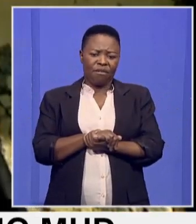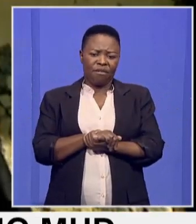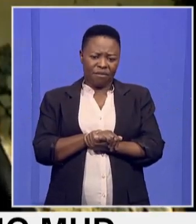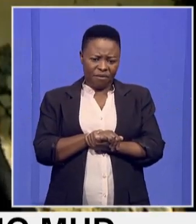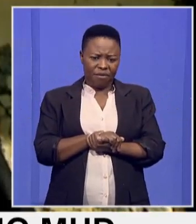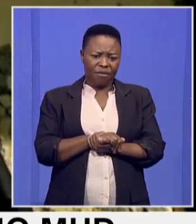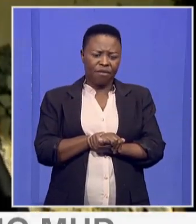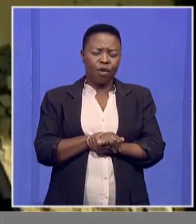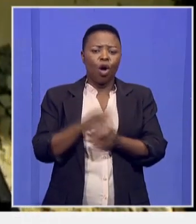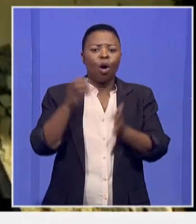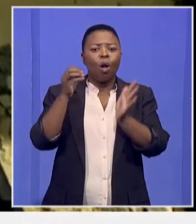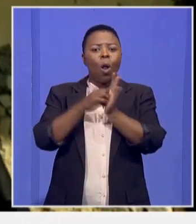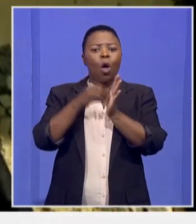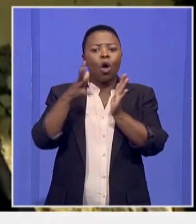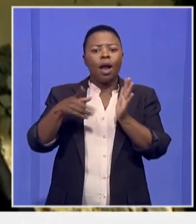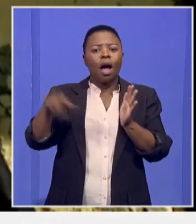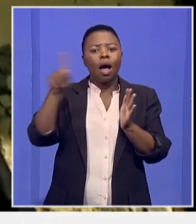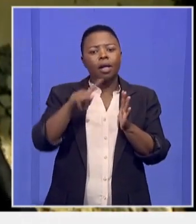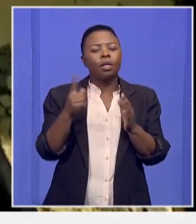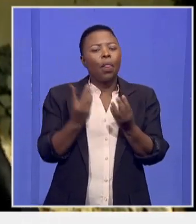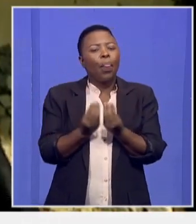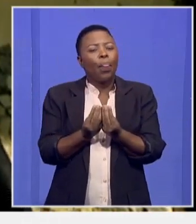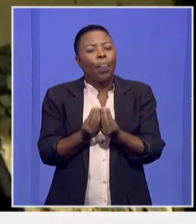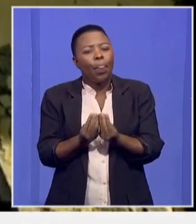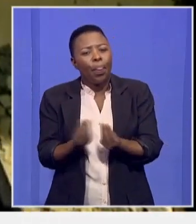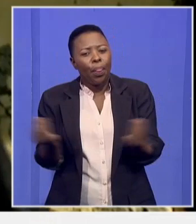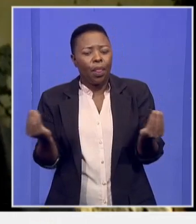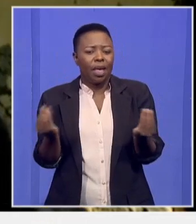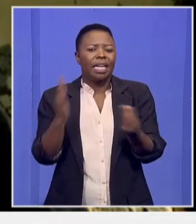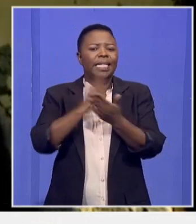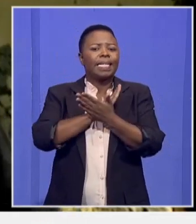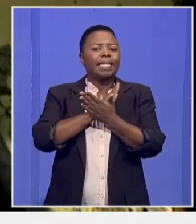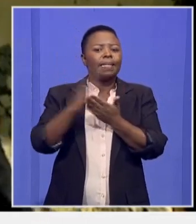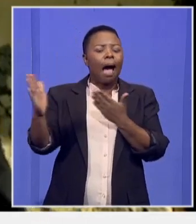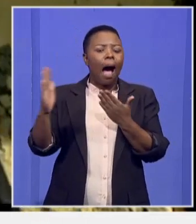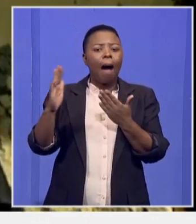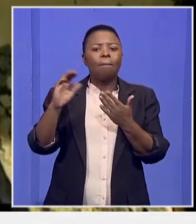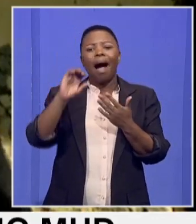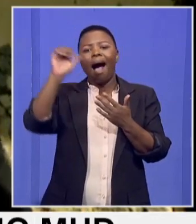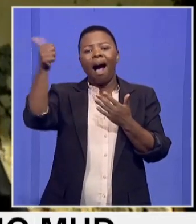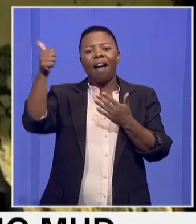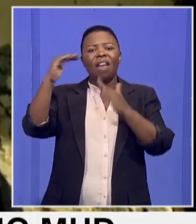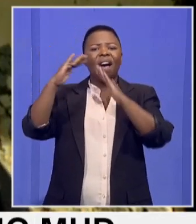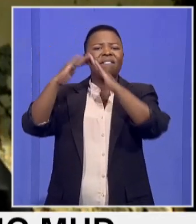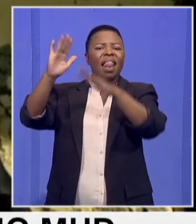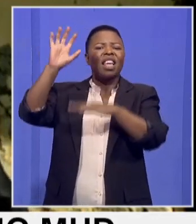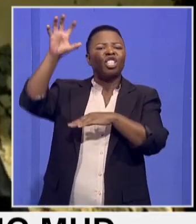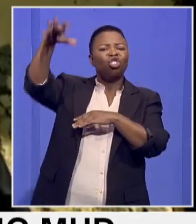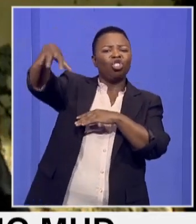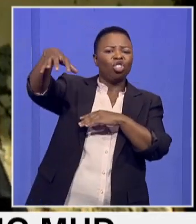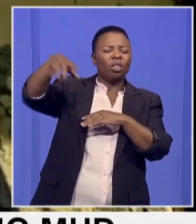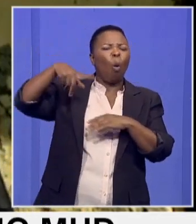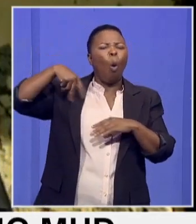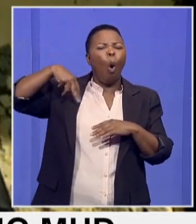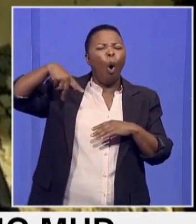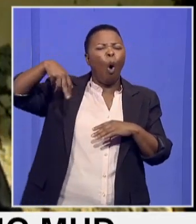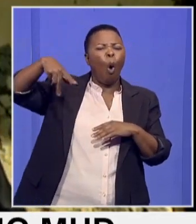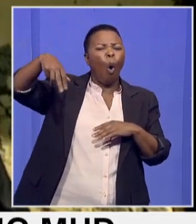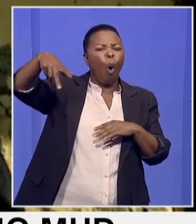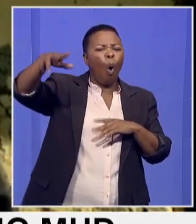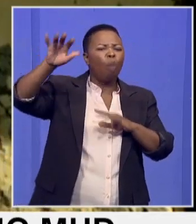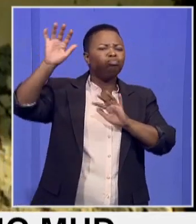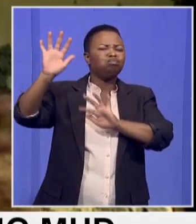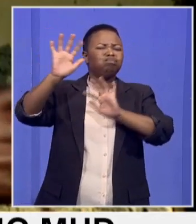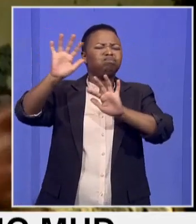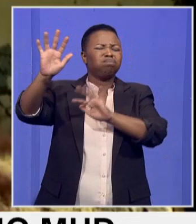These learners are very young. Some learners go to school in nearby villages, walking a very long distance. Would like